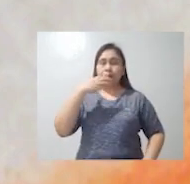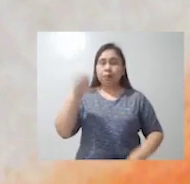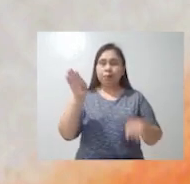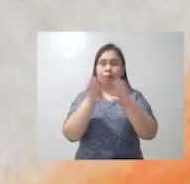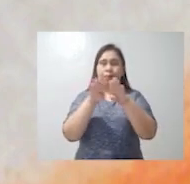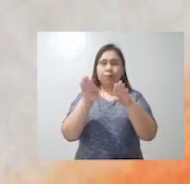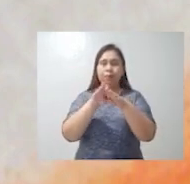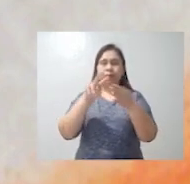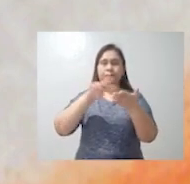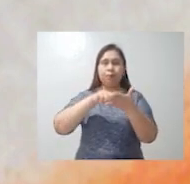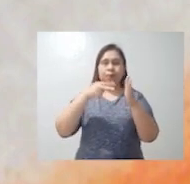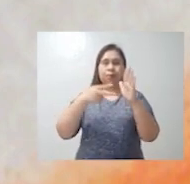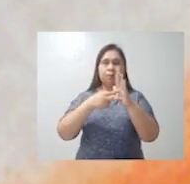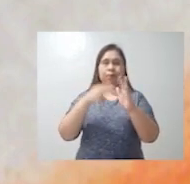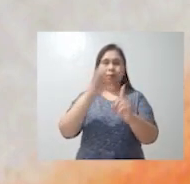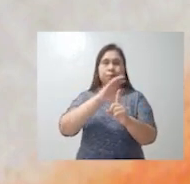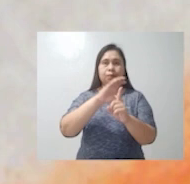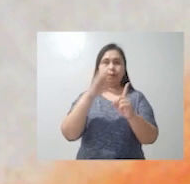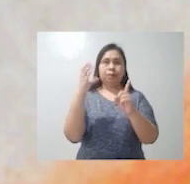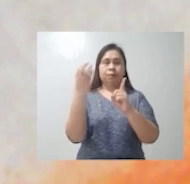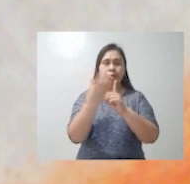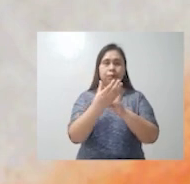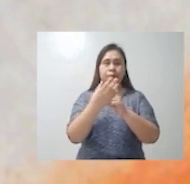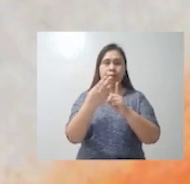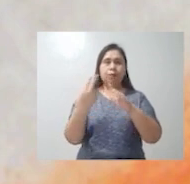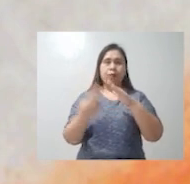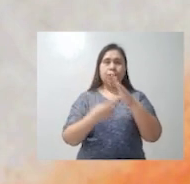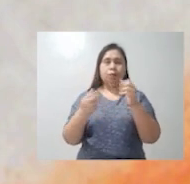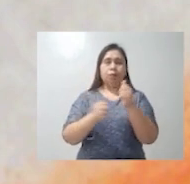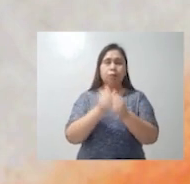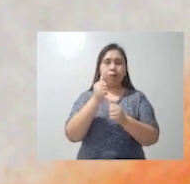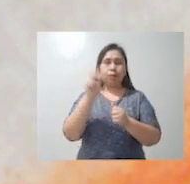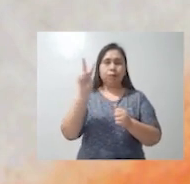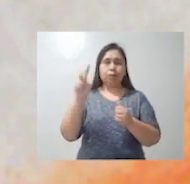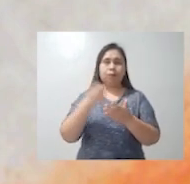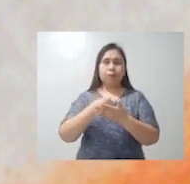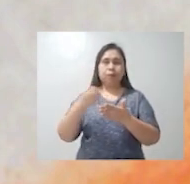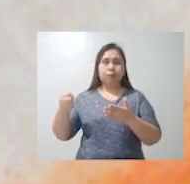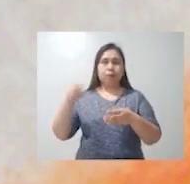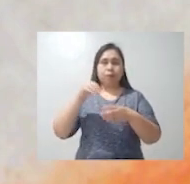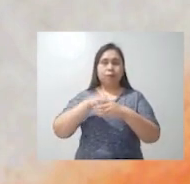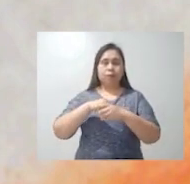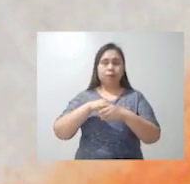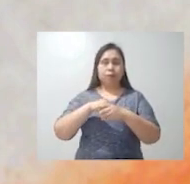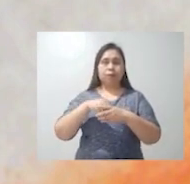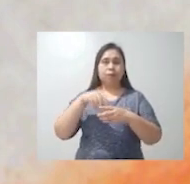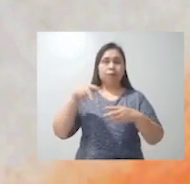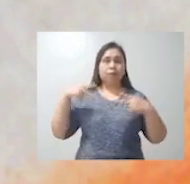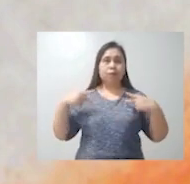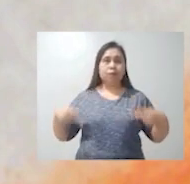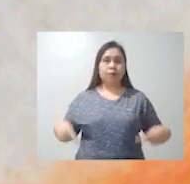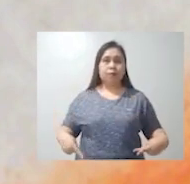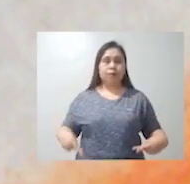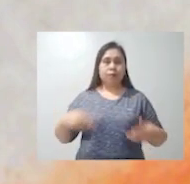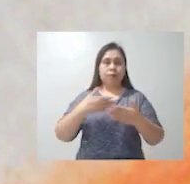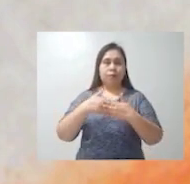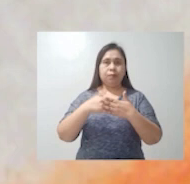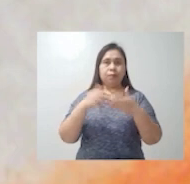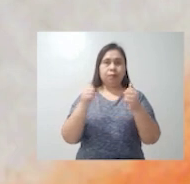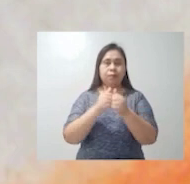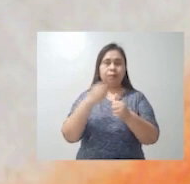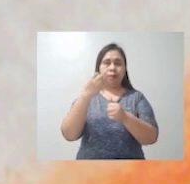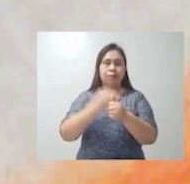equilibrium refers to the condition under which two substances in physical contact with each other exchange no